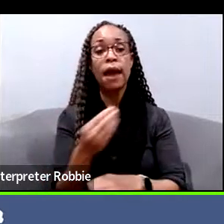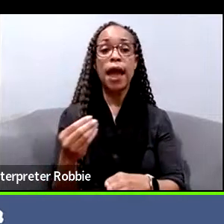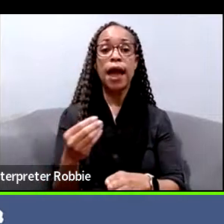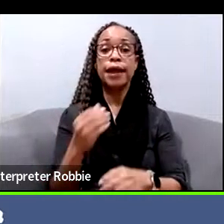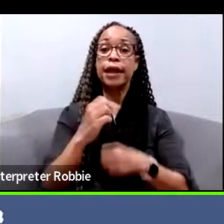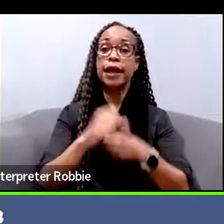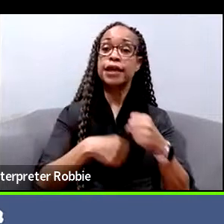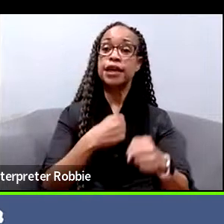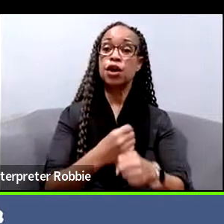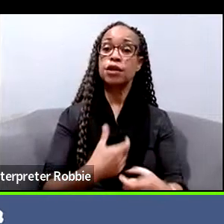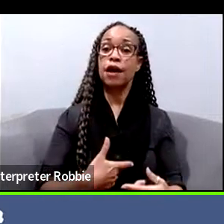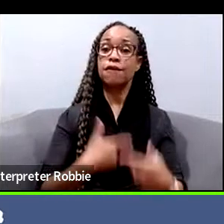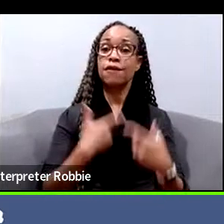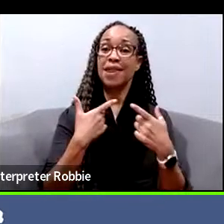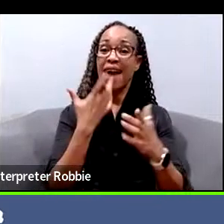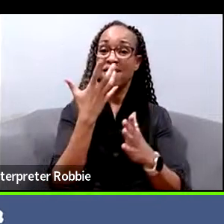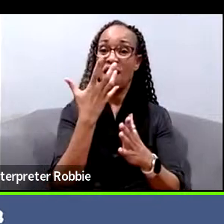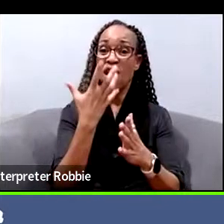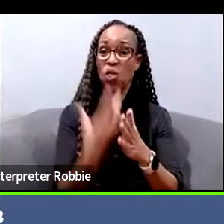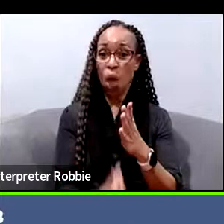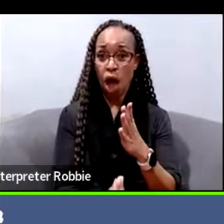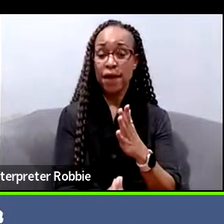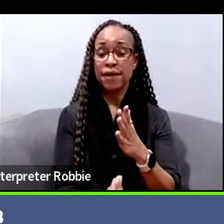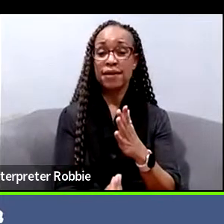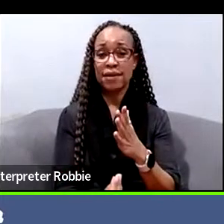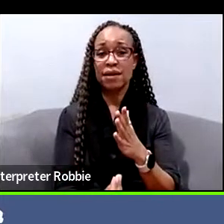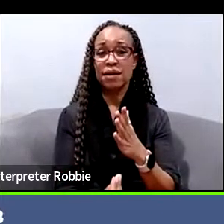life lost, which